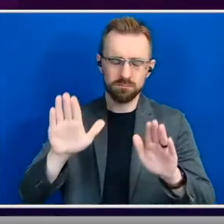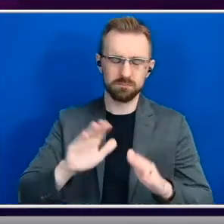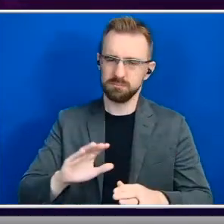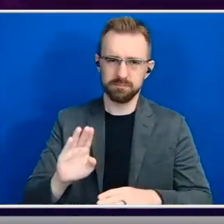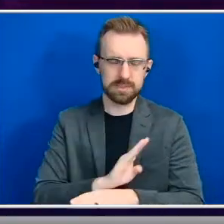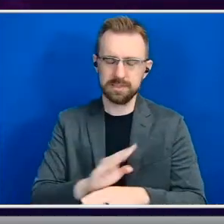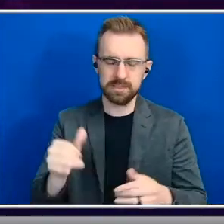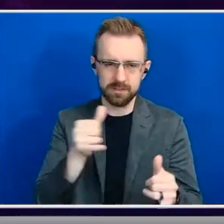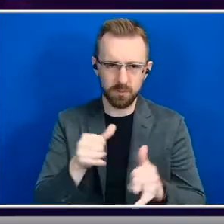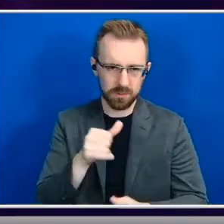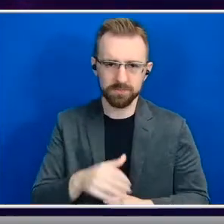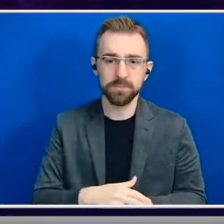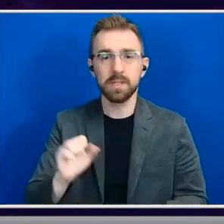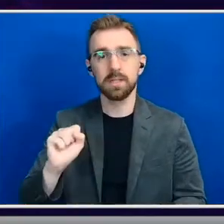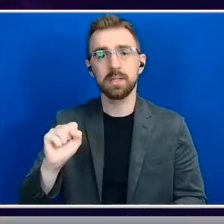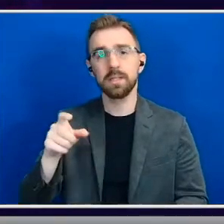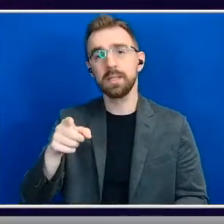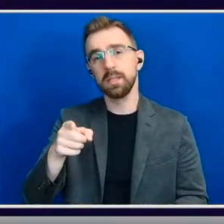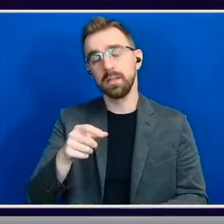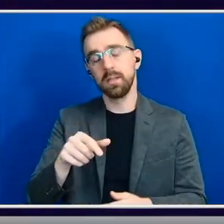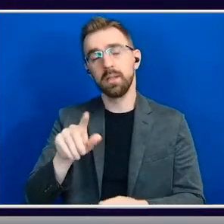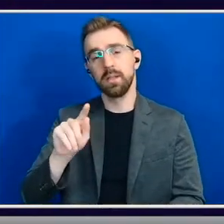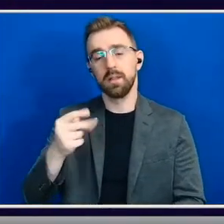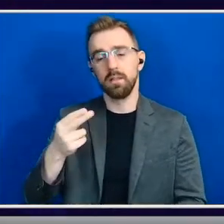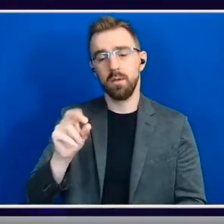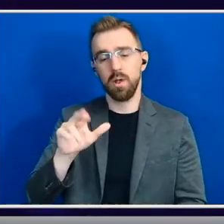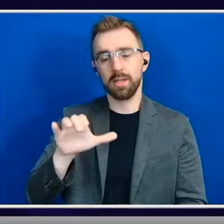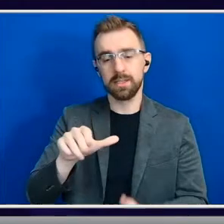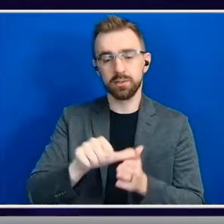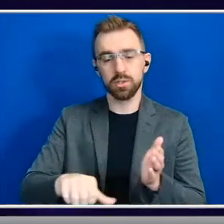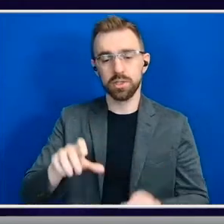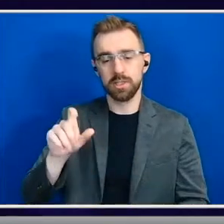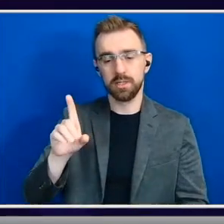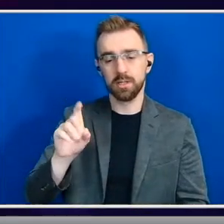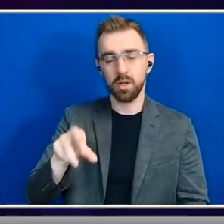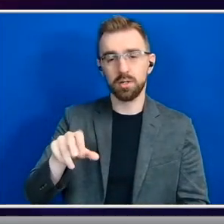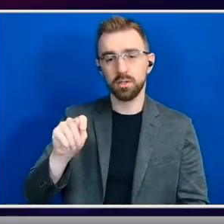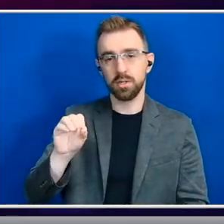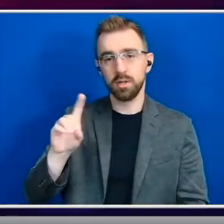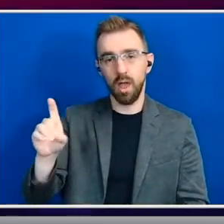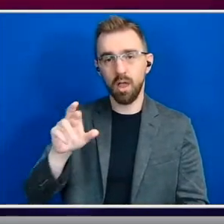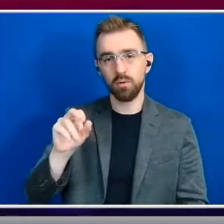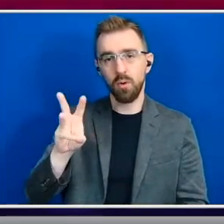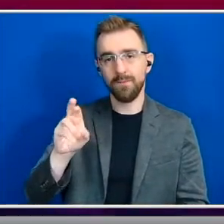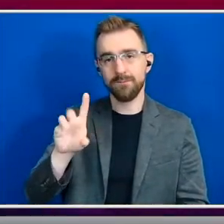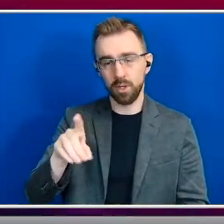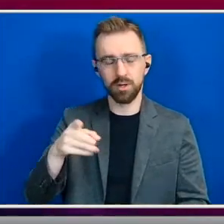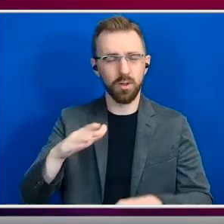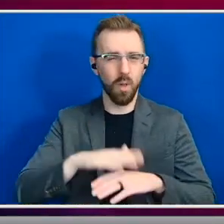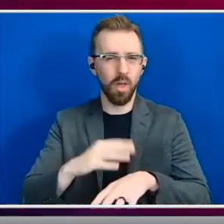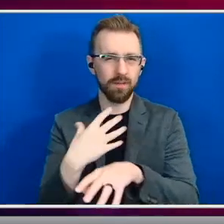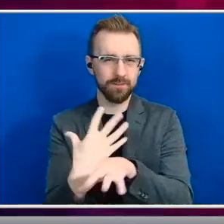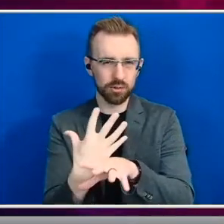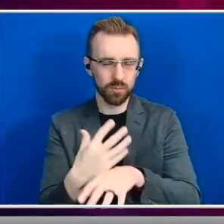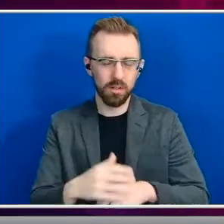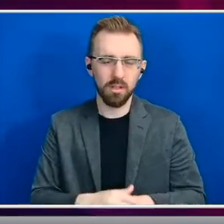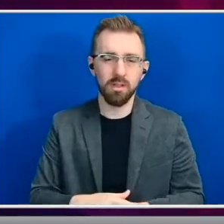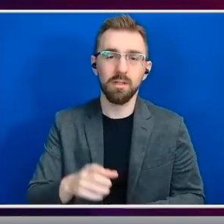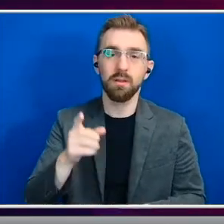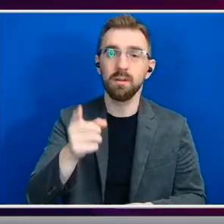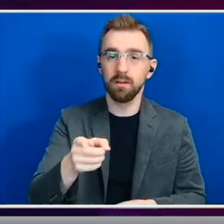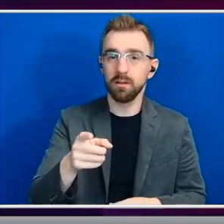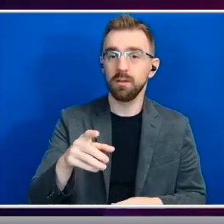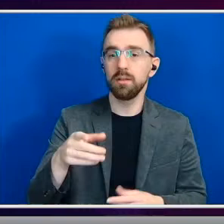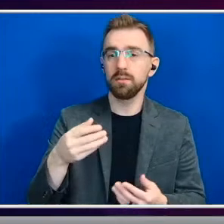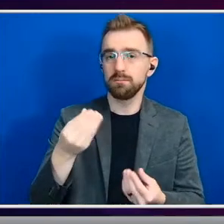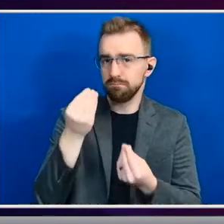Steve's thoracic surgeon, Dr. Todd Crawford, who joins us virtually. And Dr. Crawford, full disclosure, we know